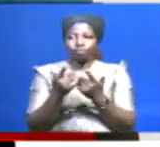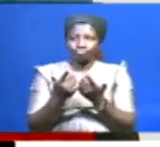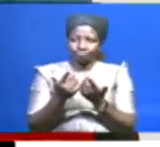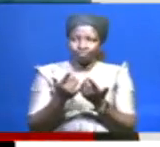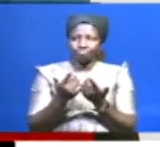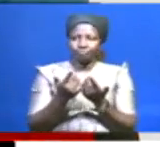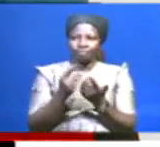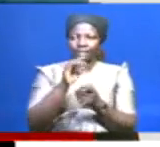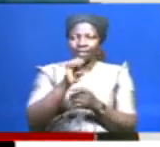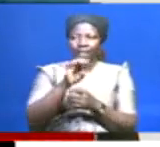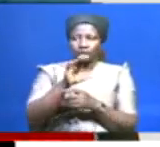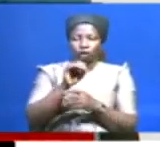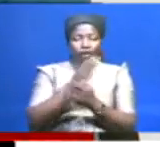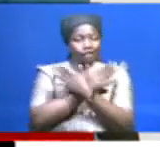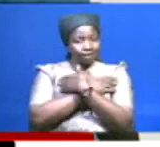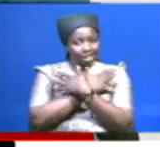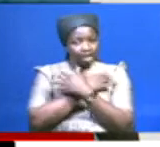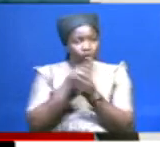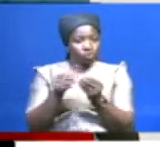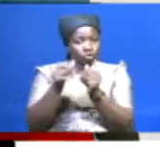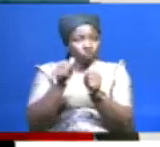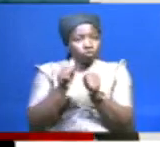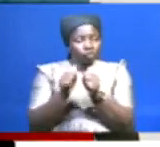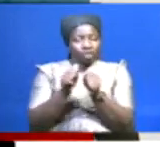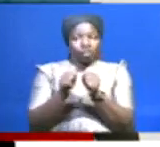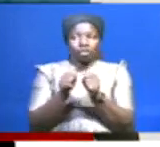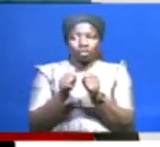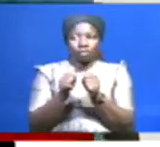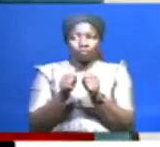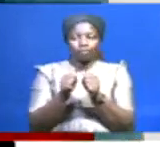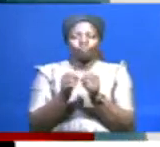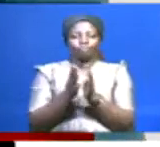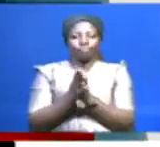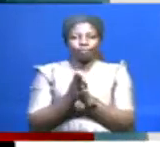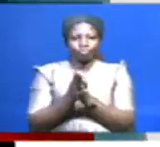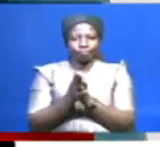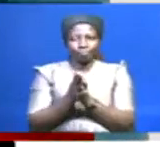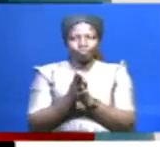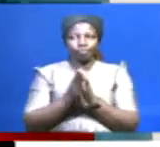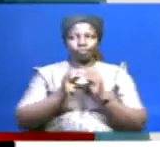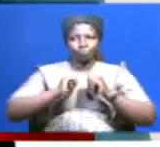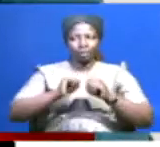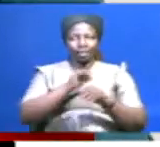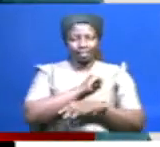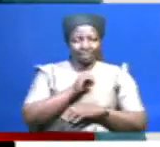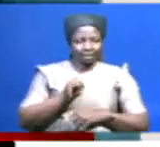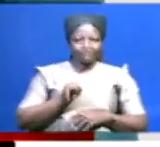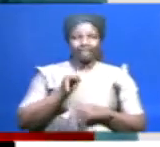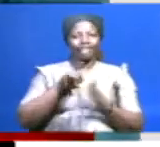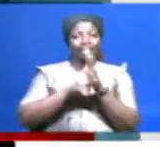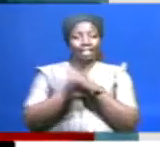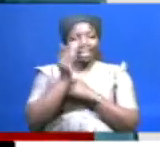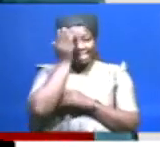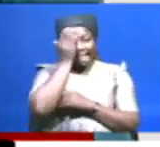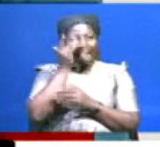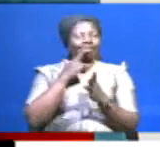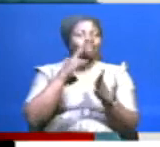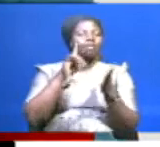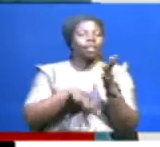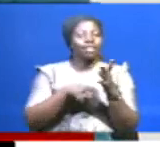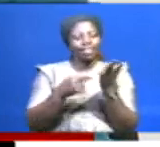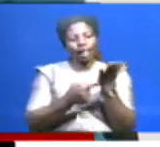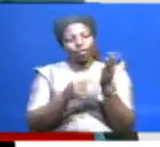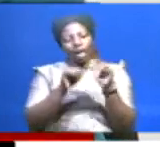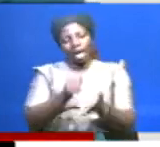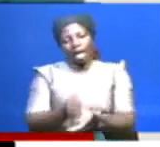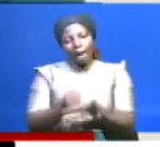into high-yielding inputs. Head of Trade and Economics at the Israeli Embassy, Barak Granot, says the technology helps to reduce